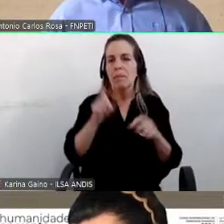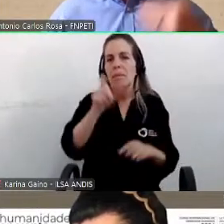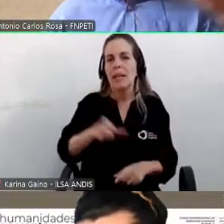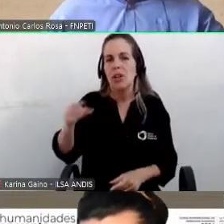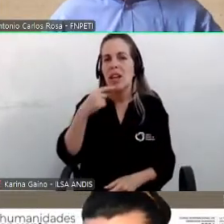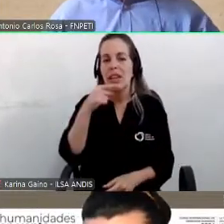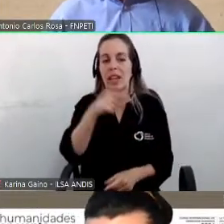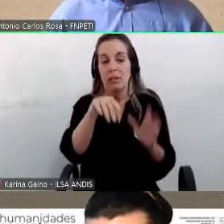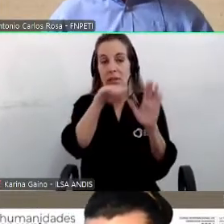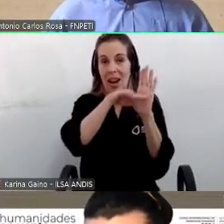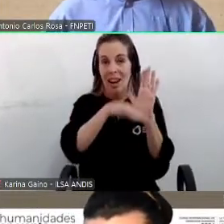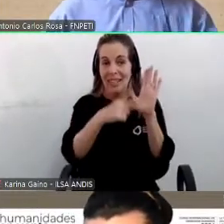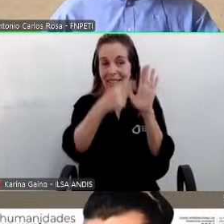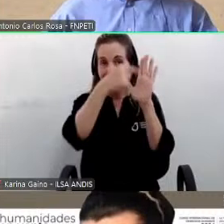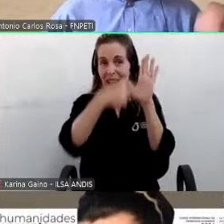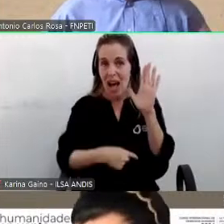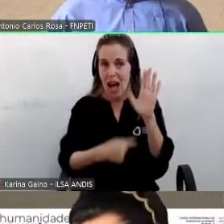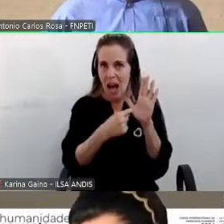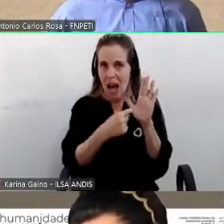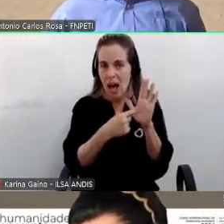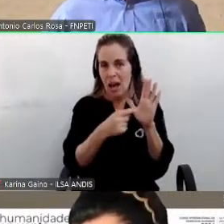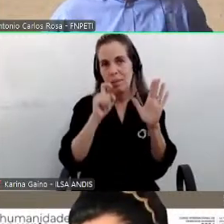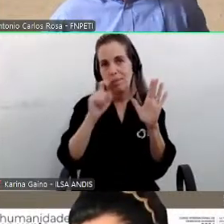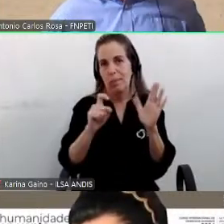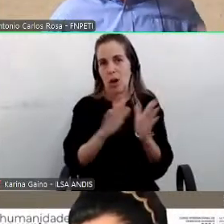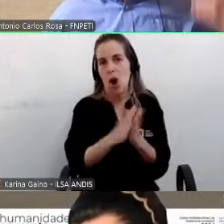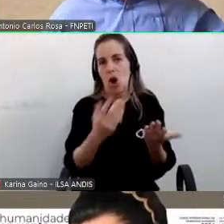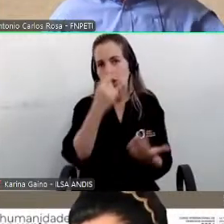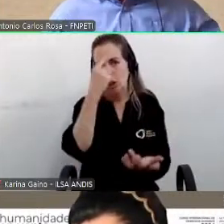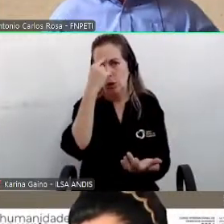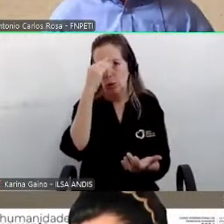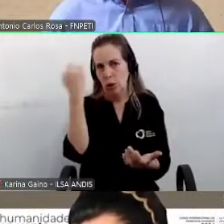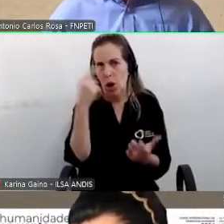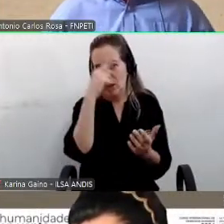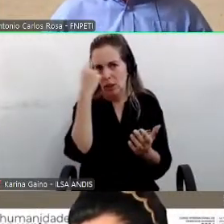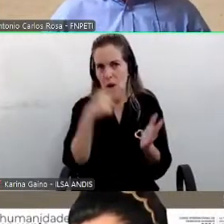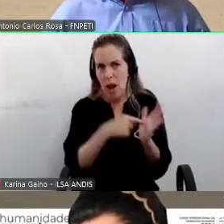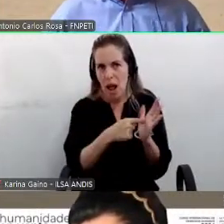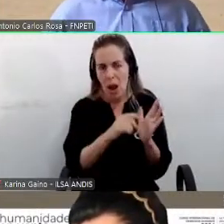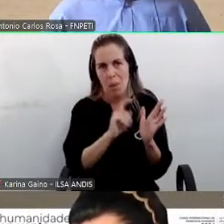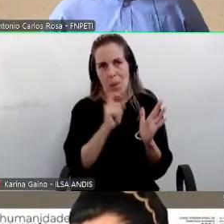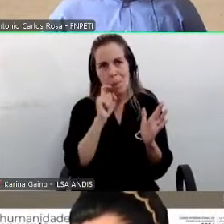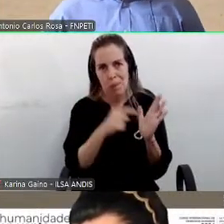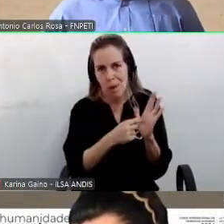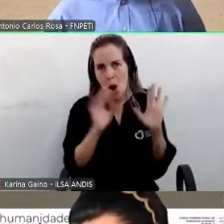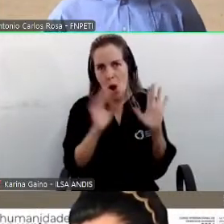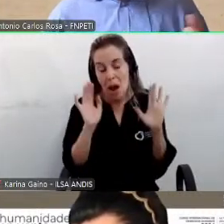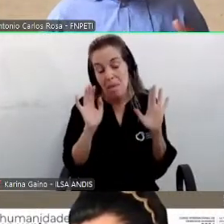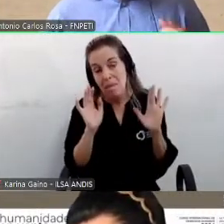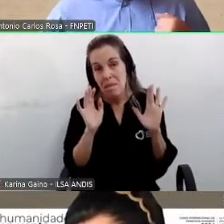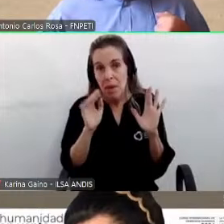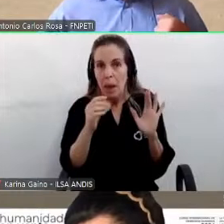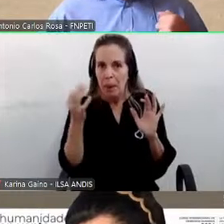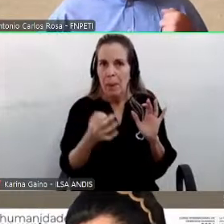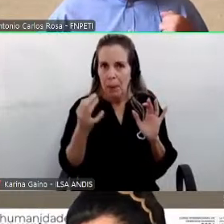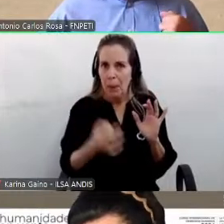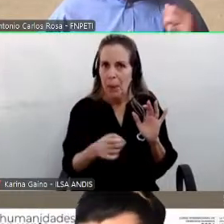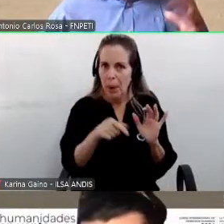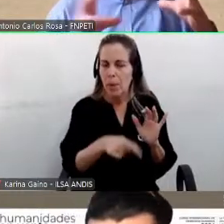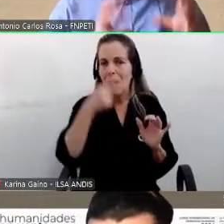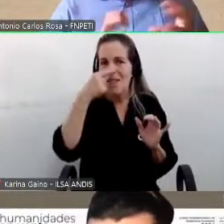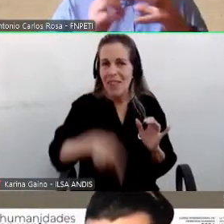actually challenged the constitutionality of the dirty list before the judiciary, but that those requests have